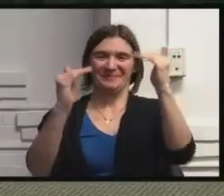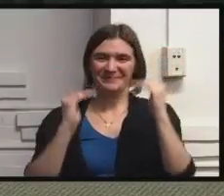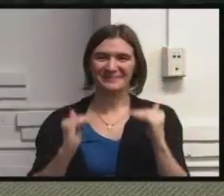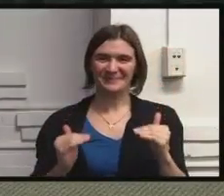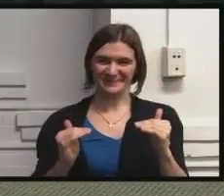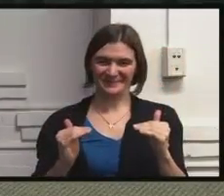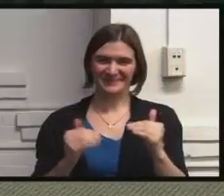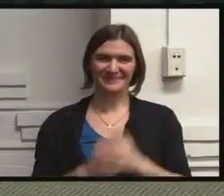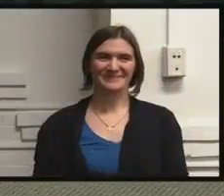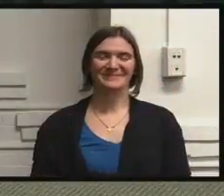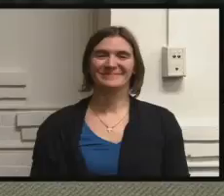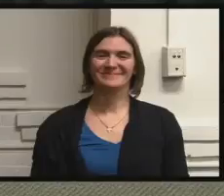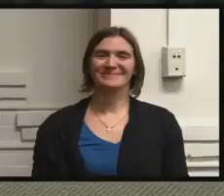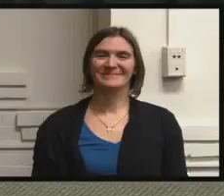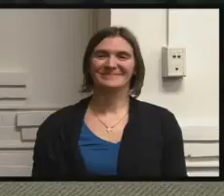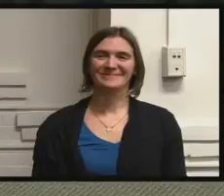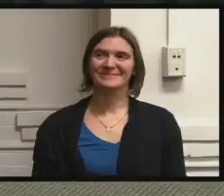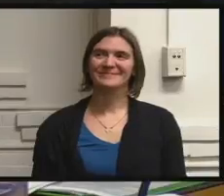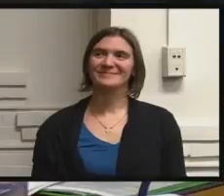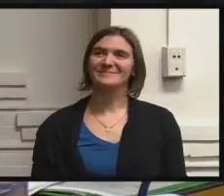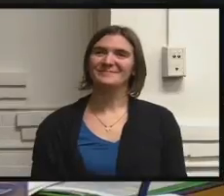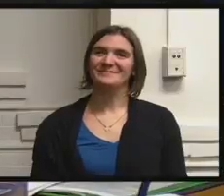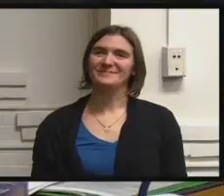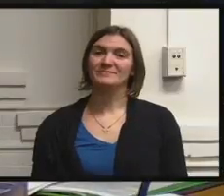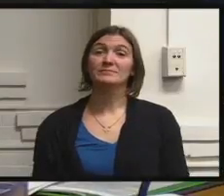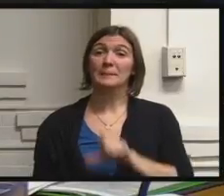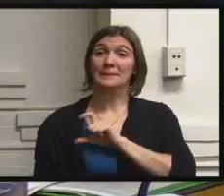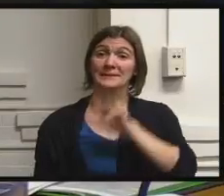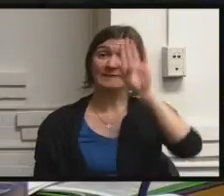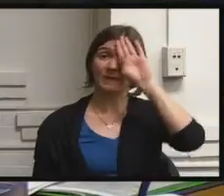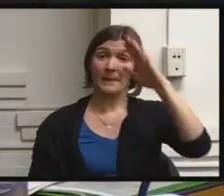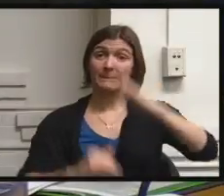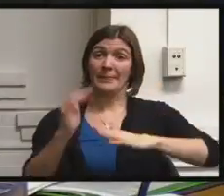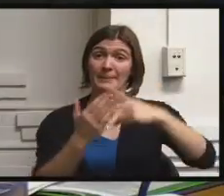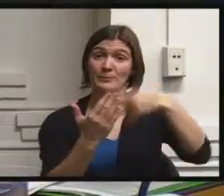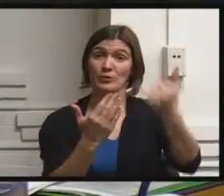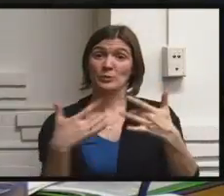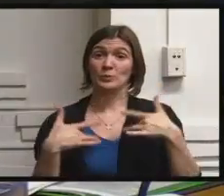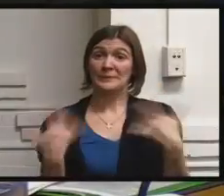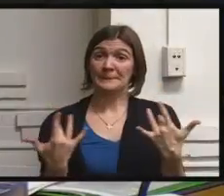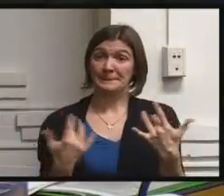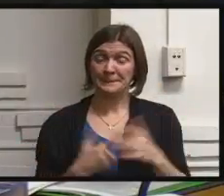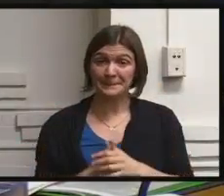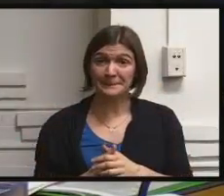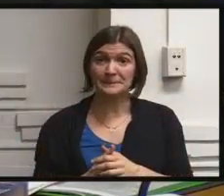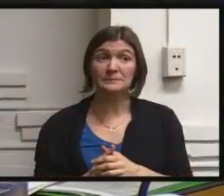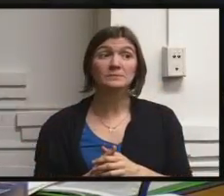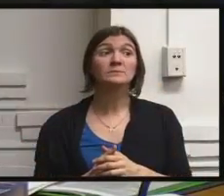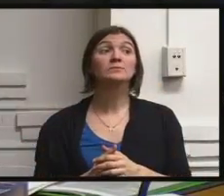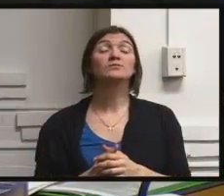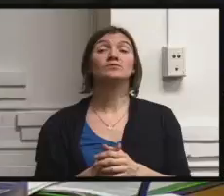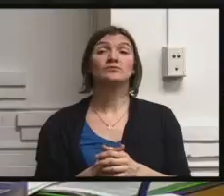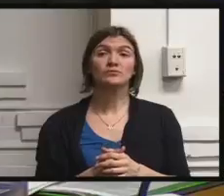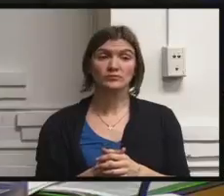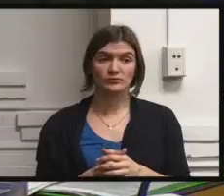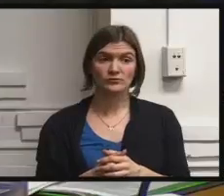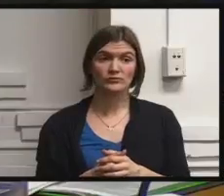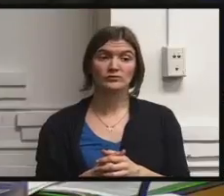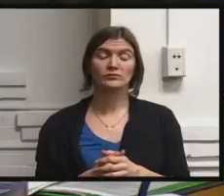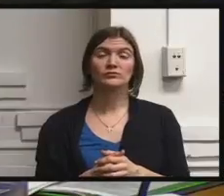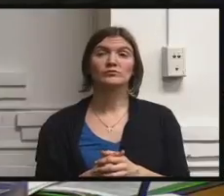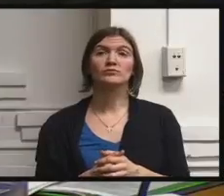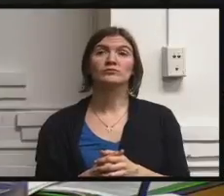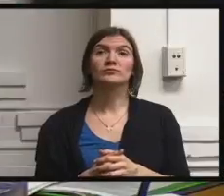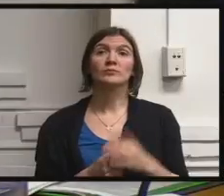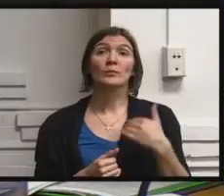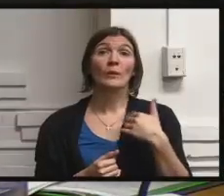agenda is the police fire facilities project. So we've got